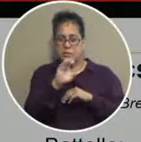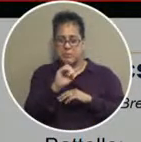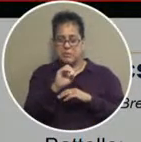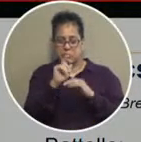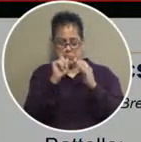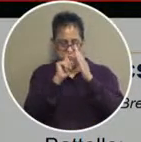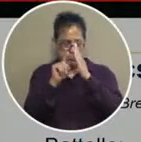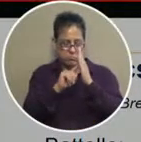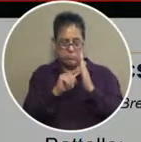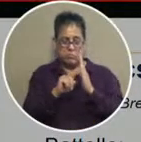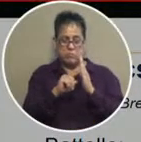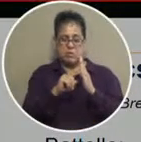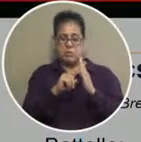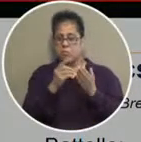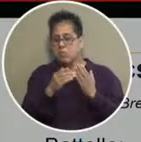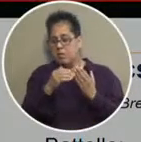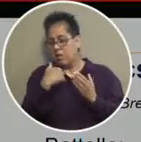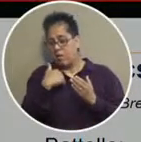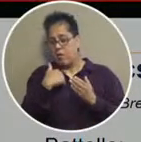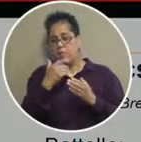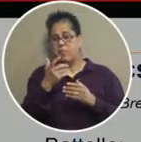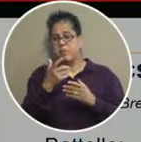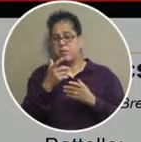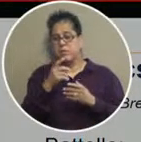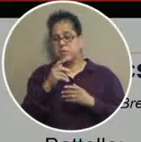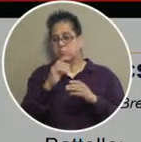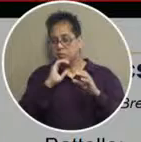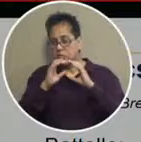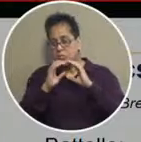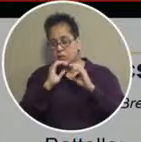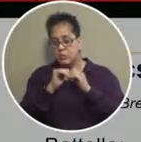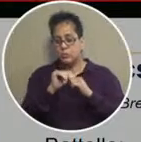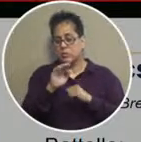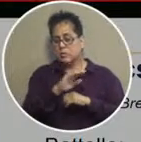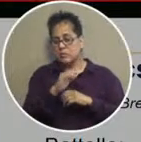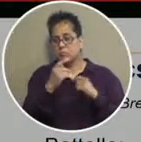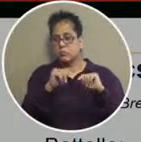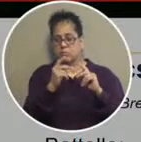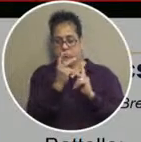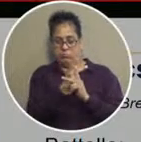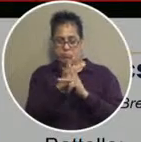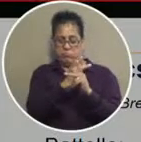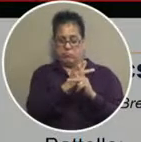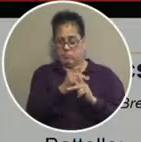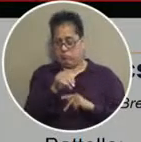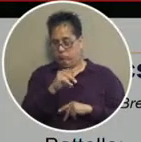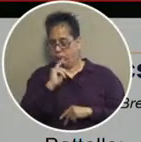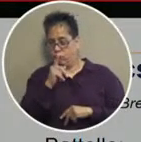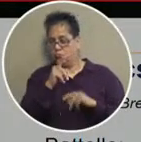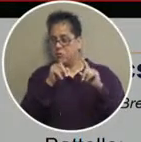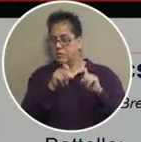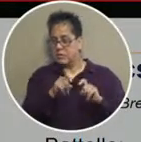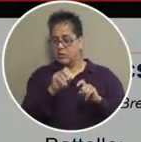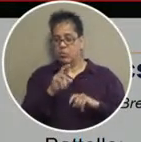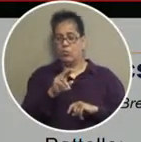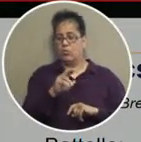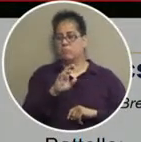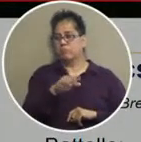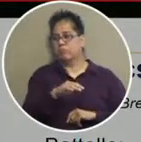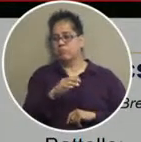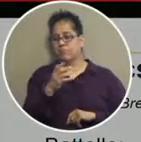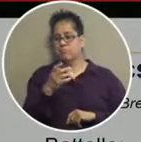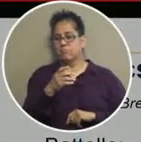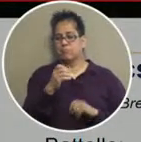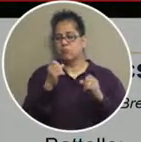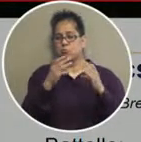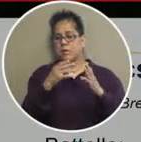even having conversations with third-party distributors to try and assess whether or not this is a legitimate test, or if this seems like there are